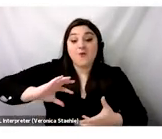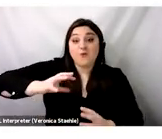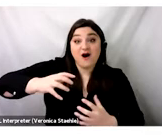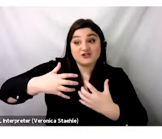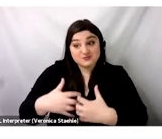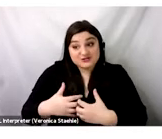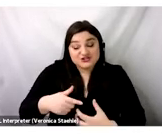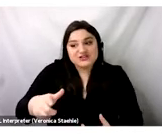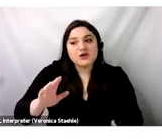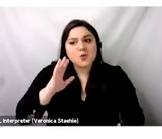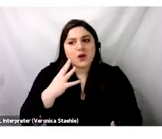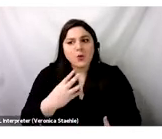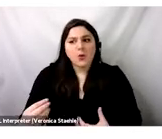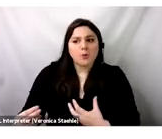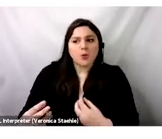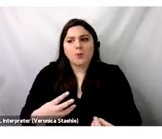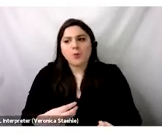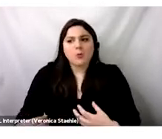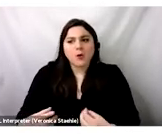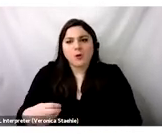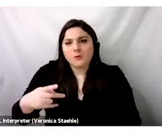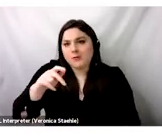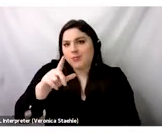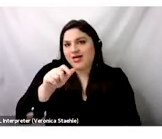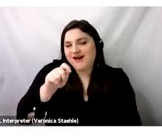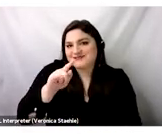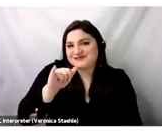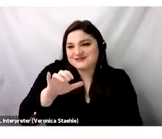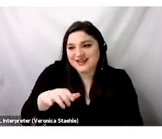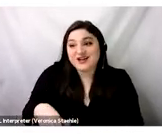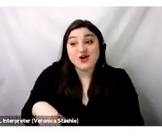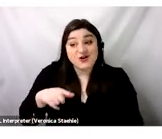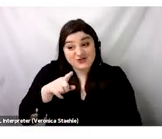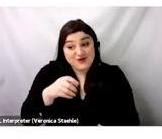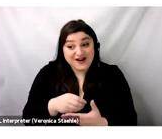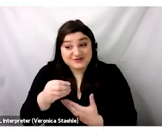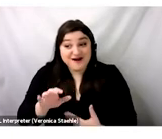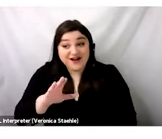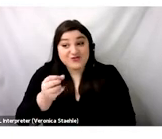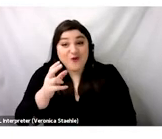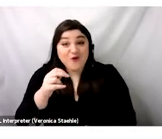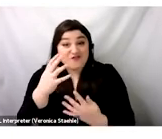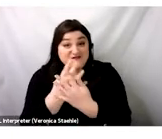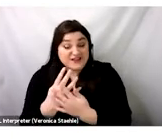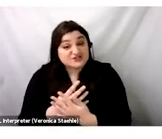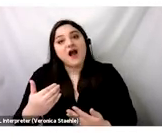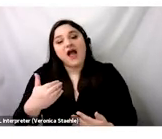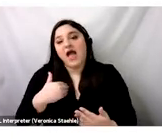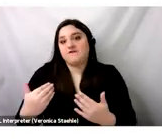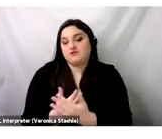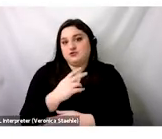added filters built in. But if you're a conscious citizen, you've got to buy your own filter. It's external. There's actually something fantastic called the